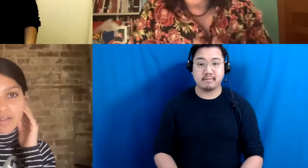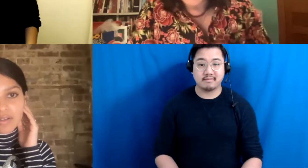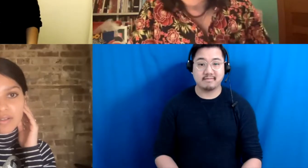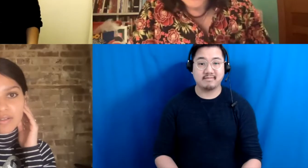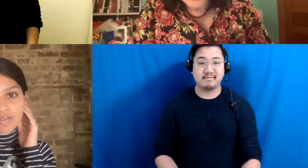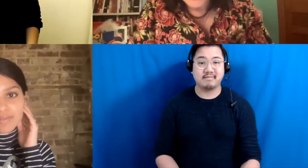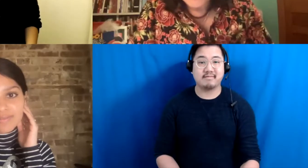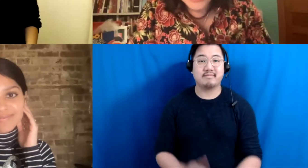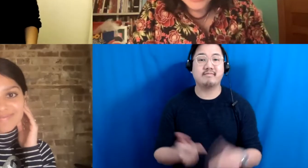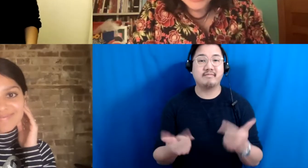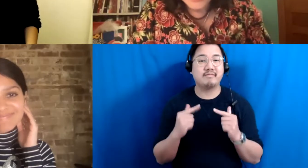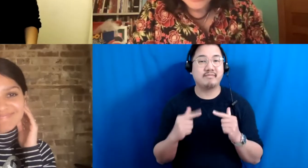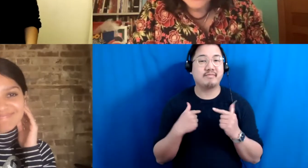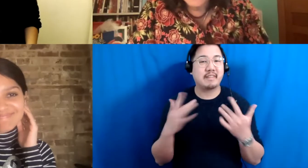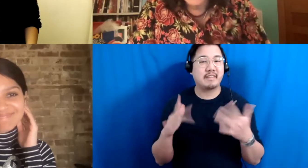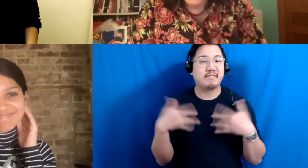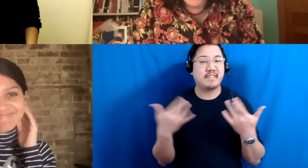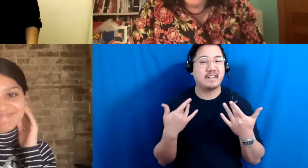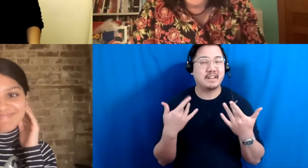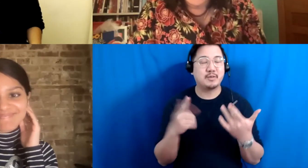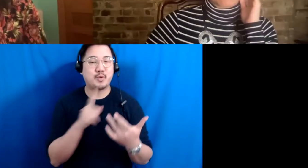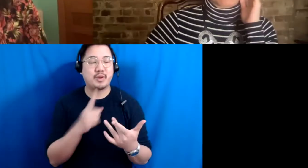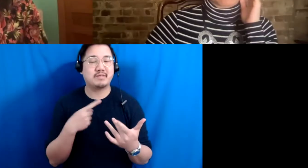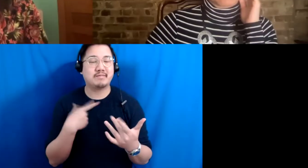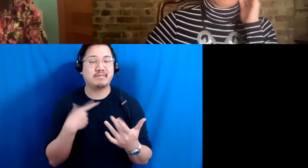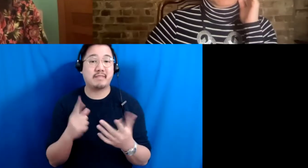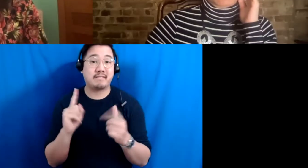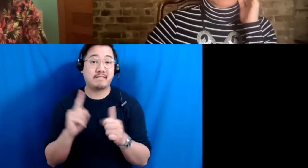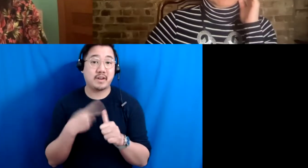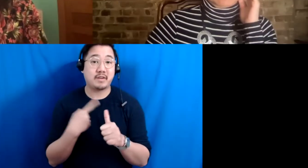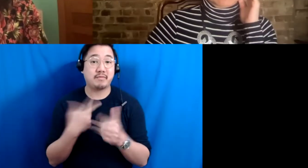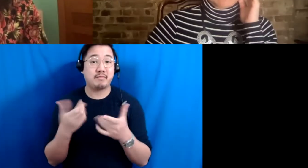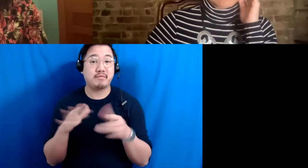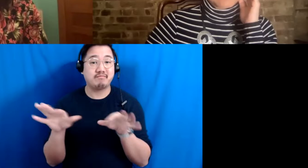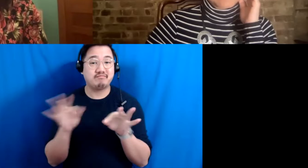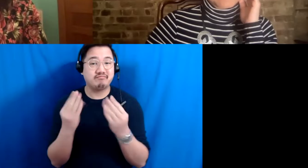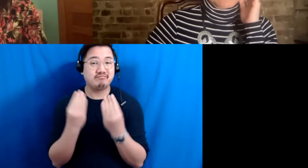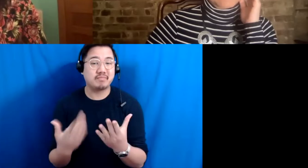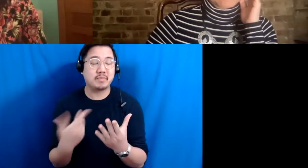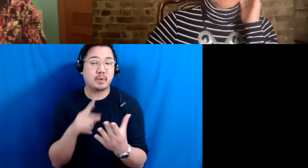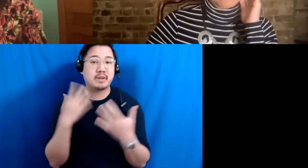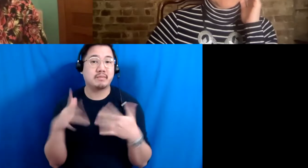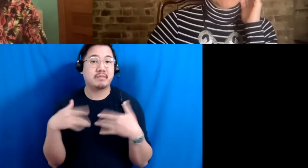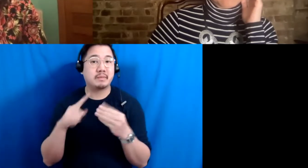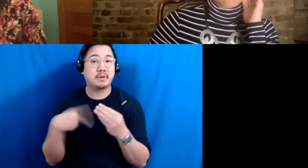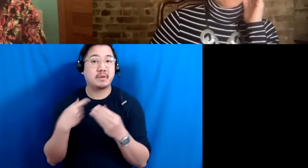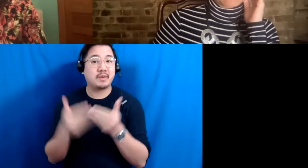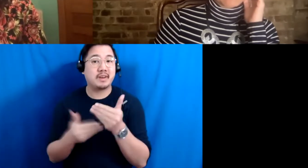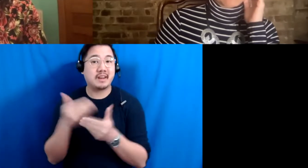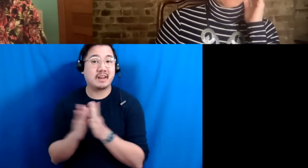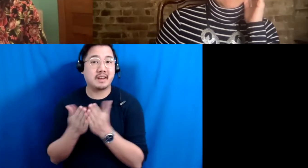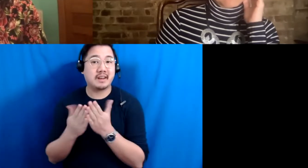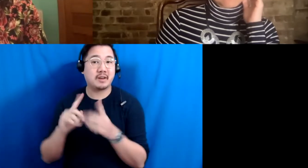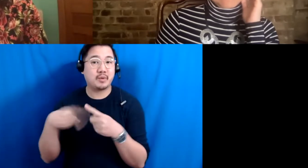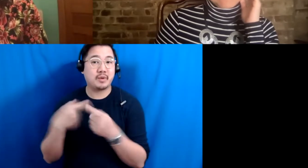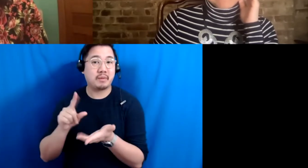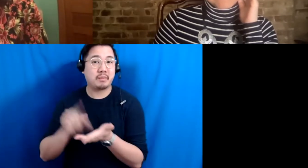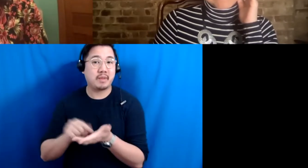it's a thrill to be in conversation with you too, and I'm super excited about your forthcoming novel in August.